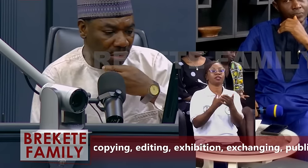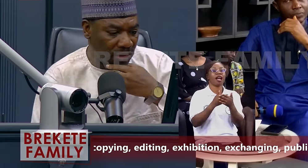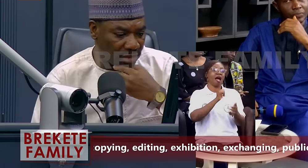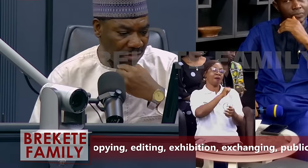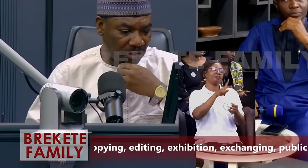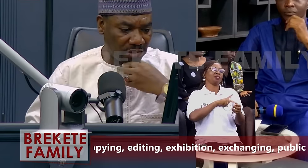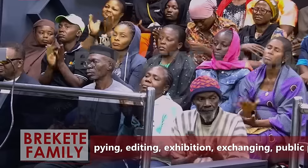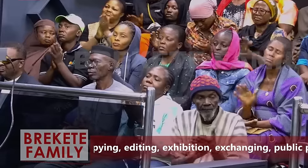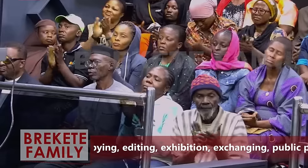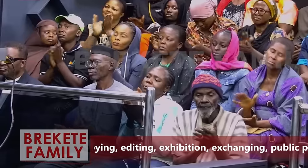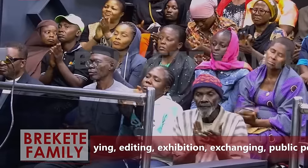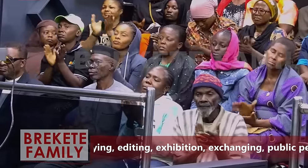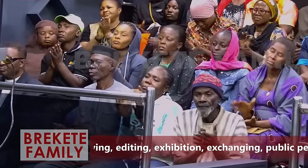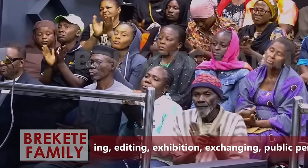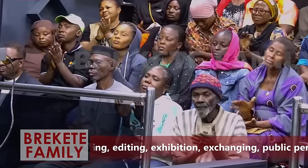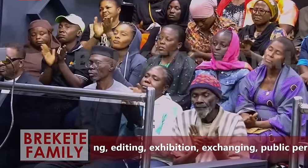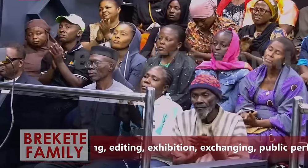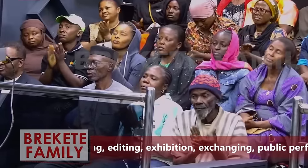Dr. Otabor.